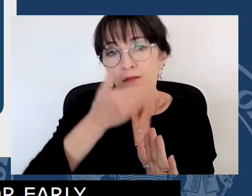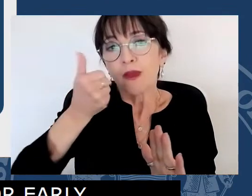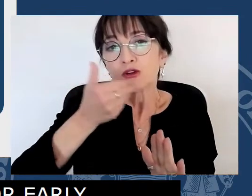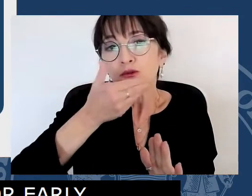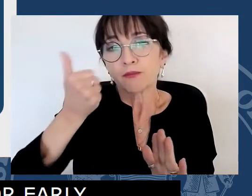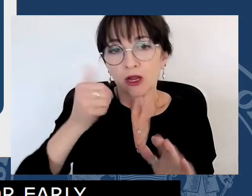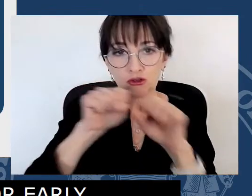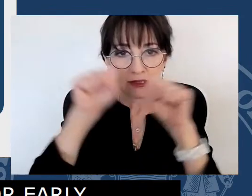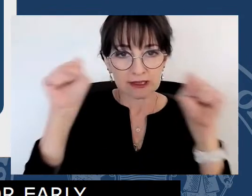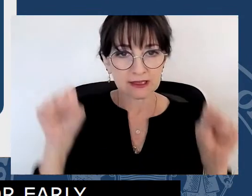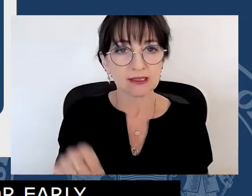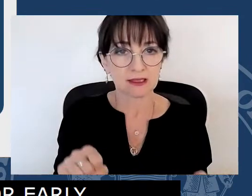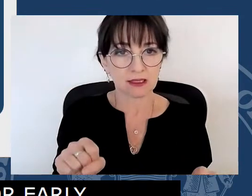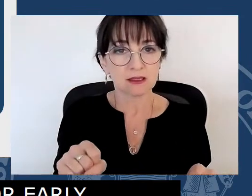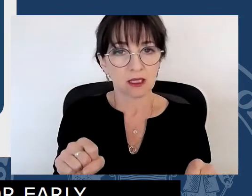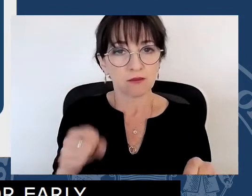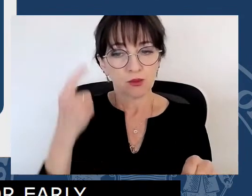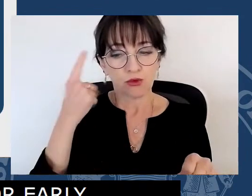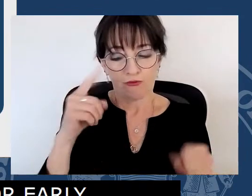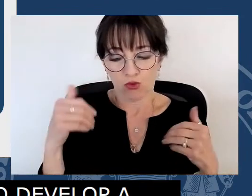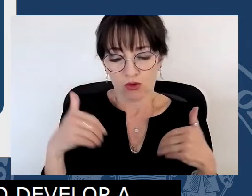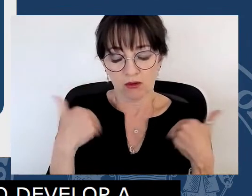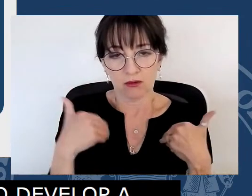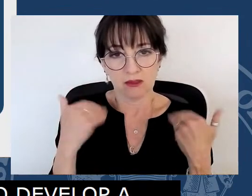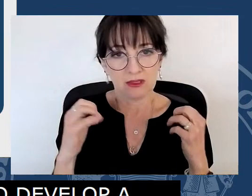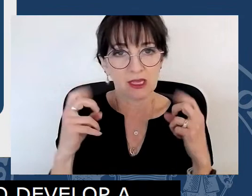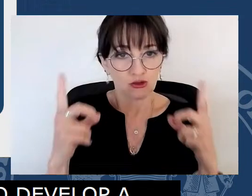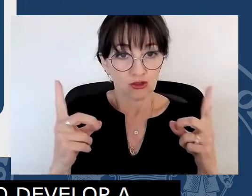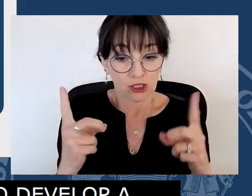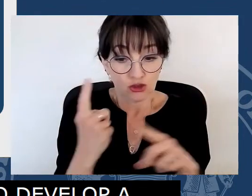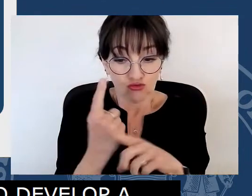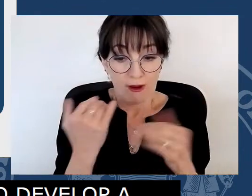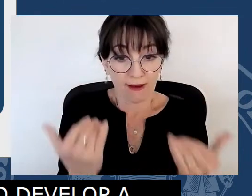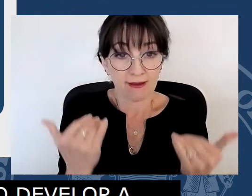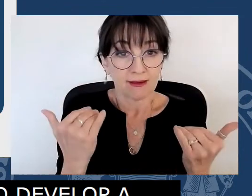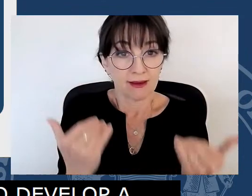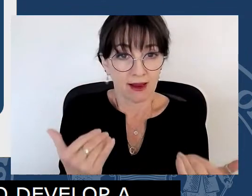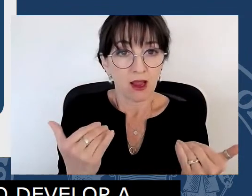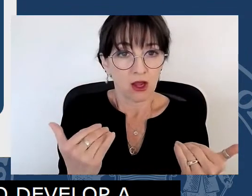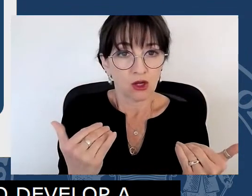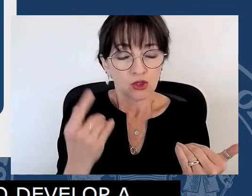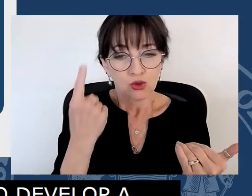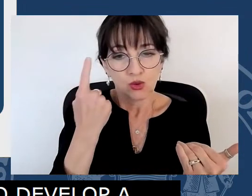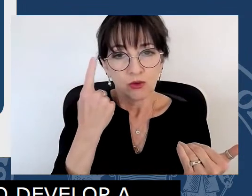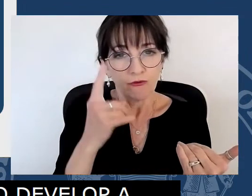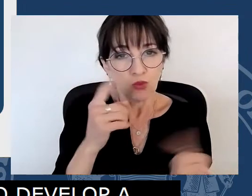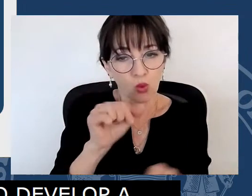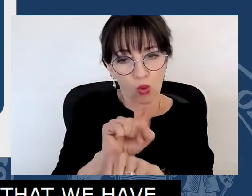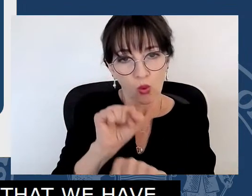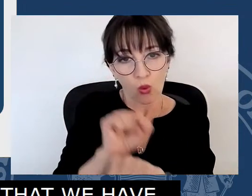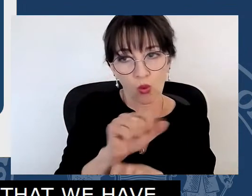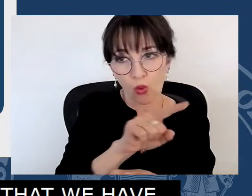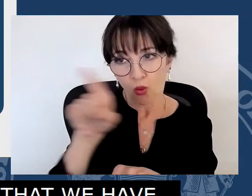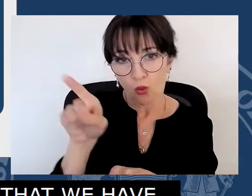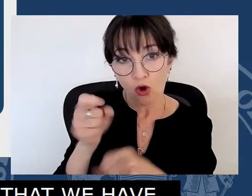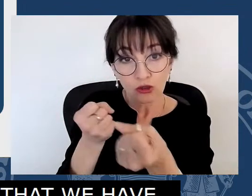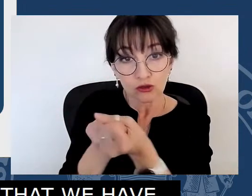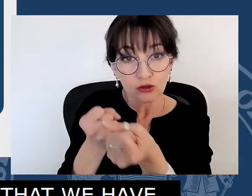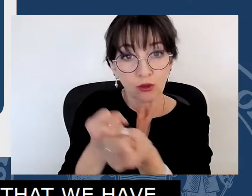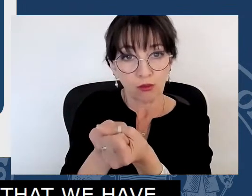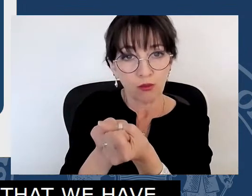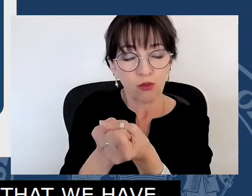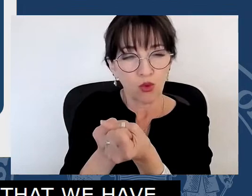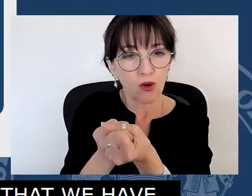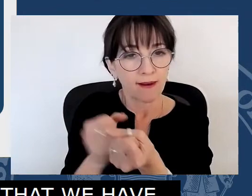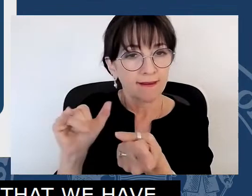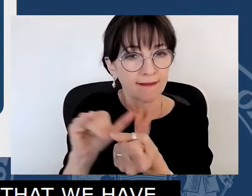education. The system that we have now is built on one for workforce support, and we need to